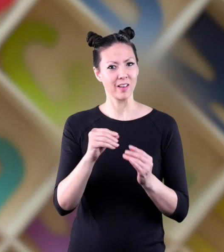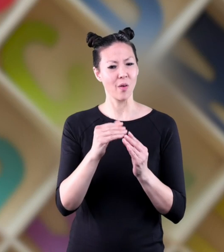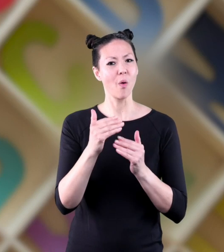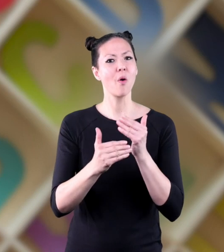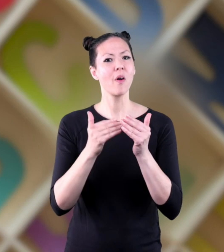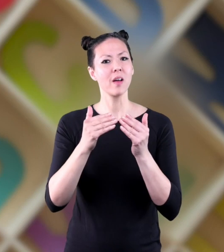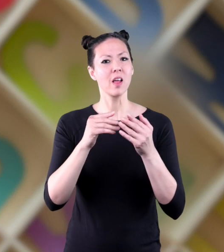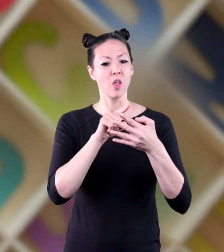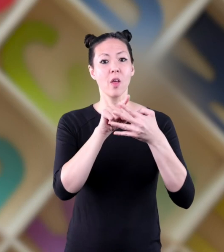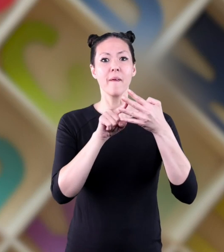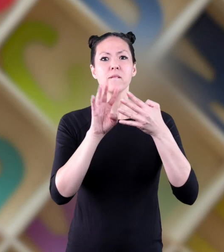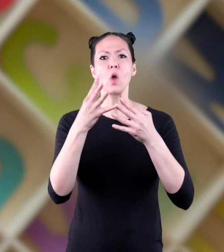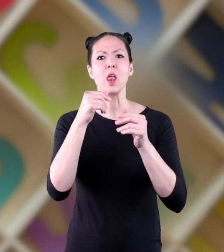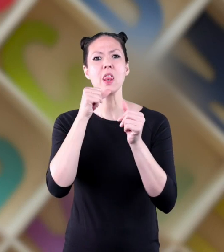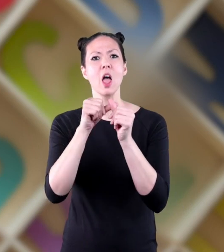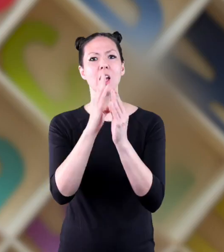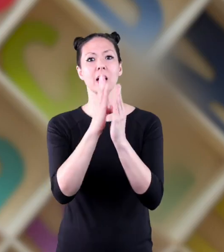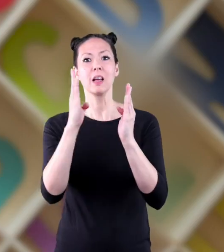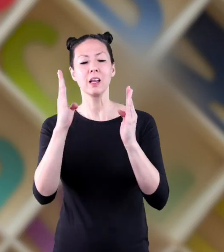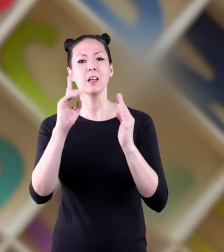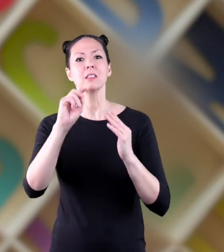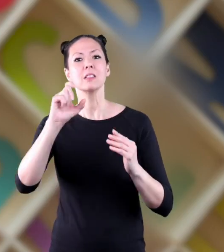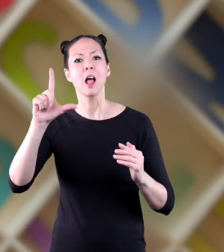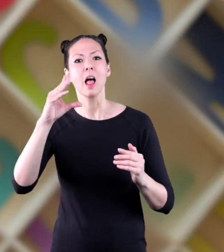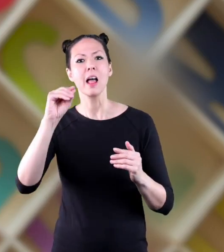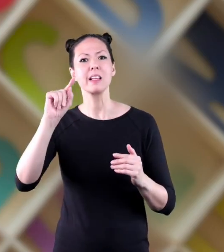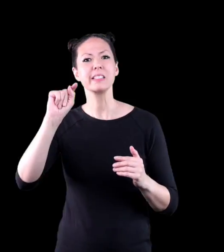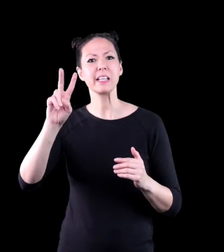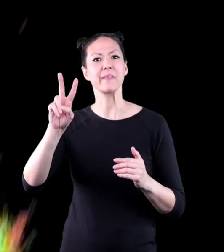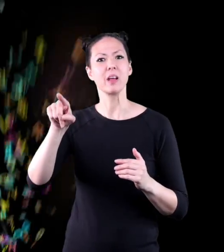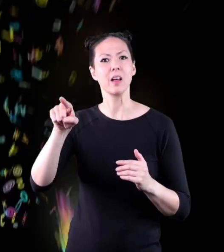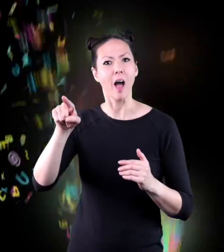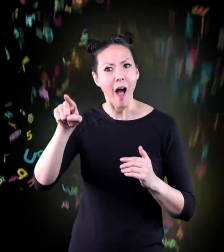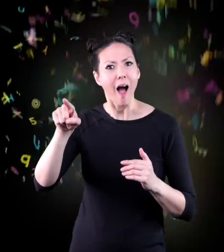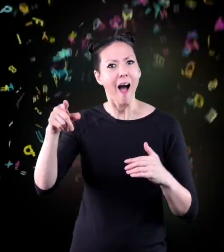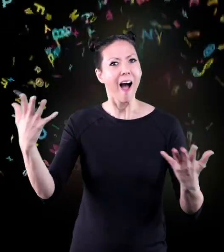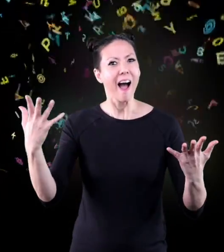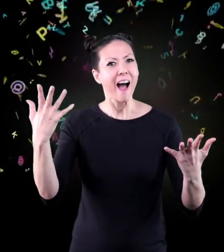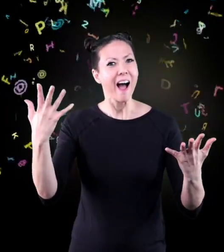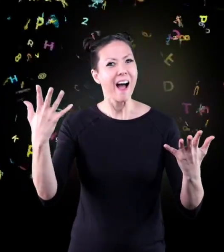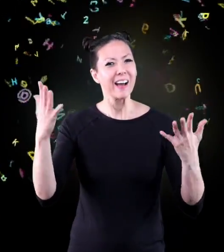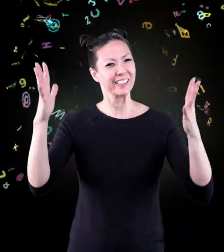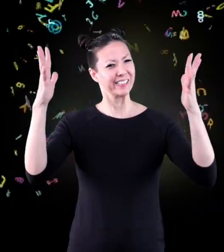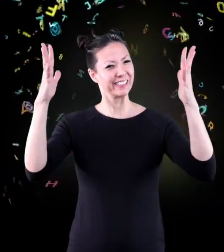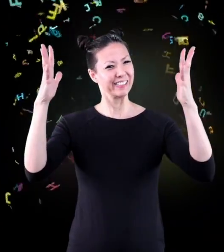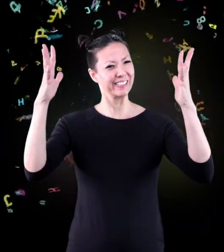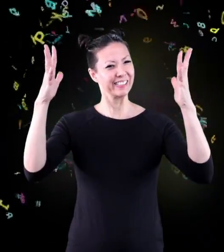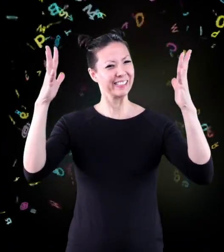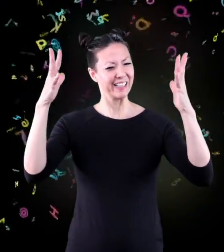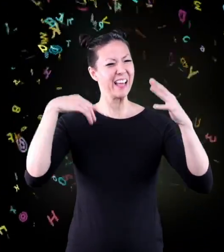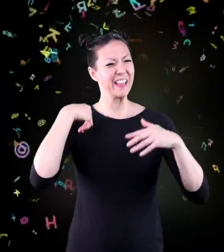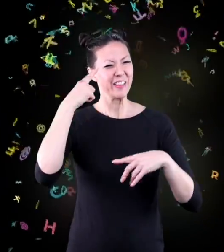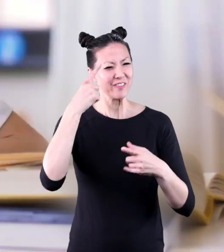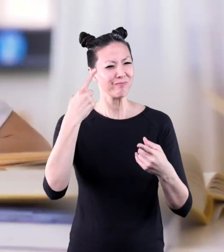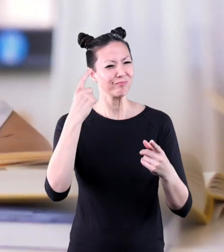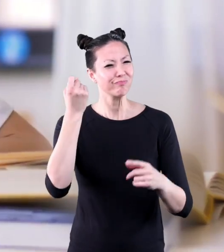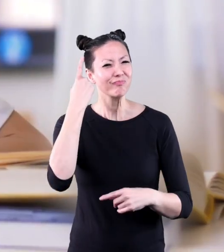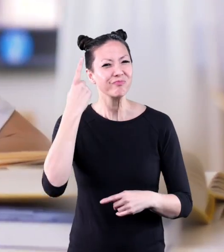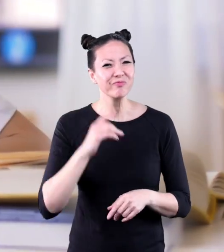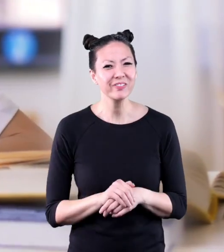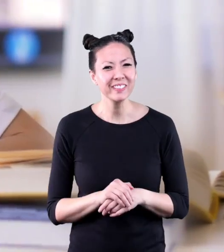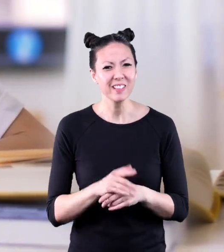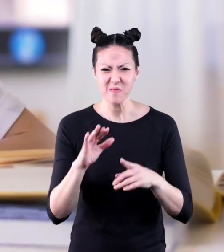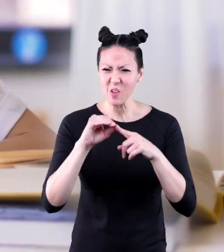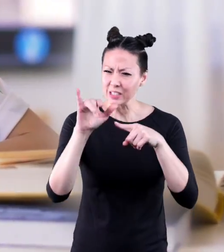go to the fourth letter to put tell and television in order? Well done! I think you've got the hang of it. The more